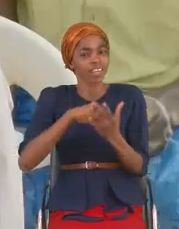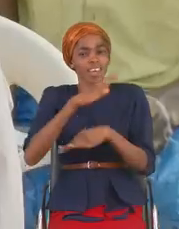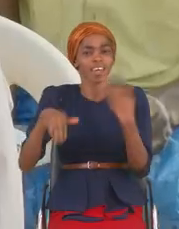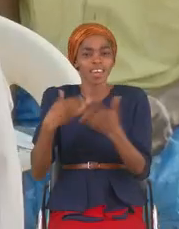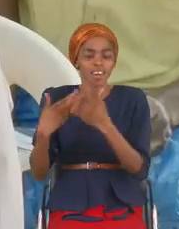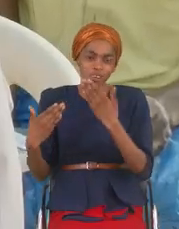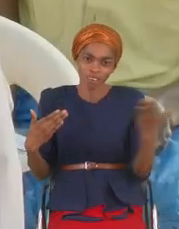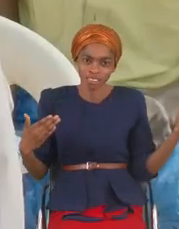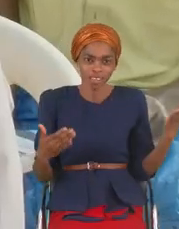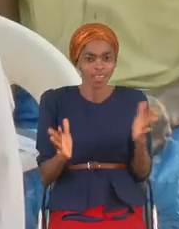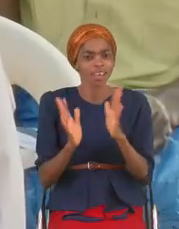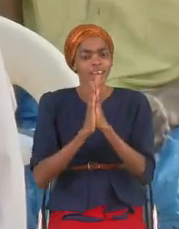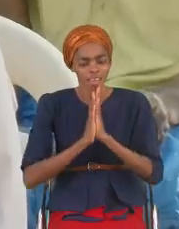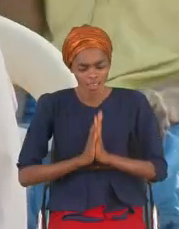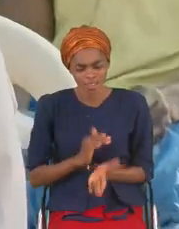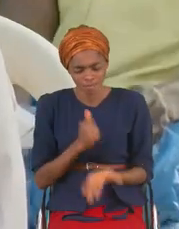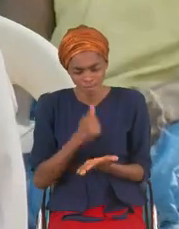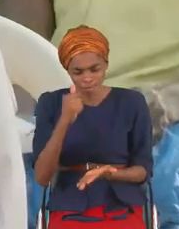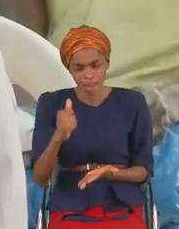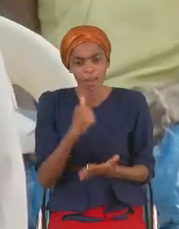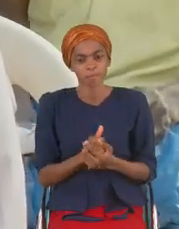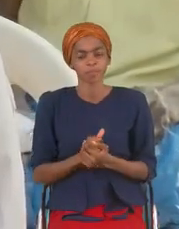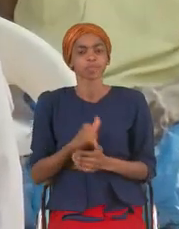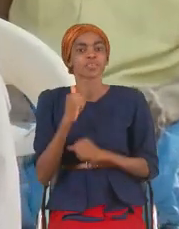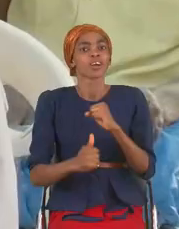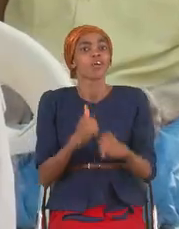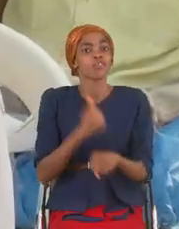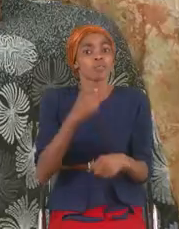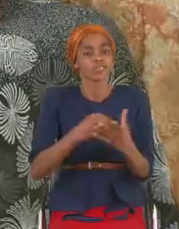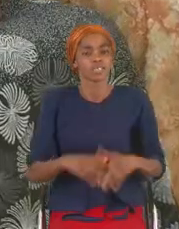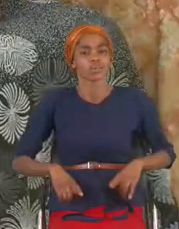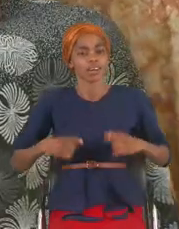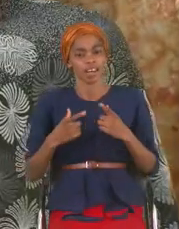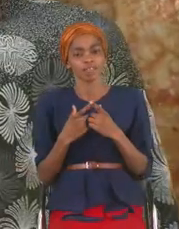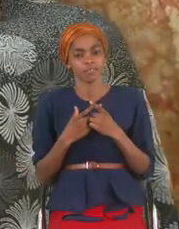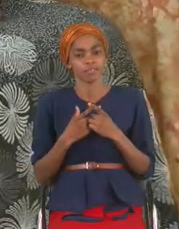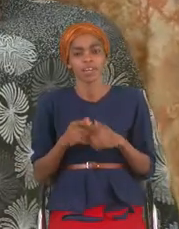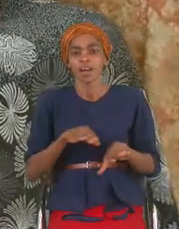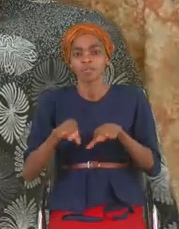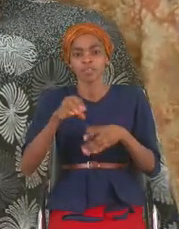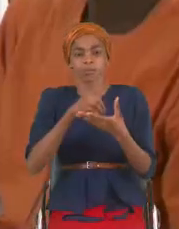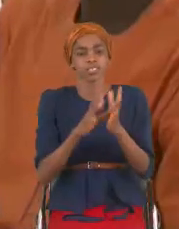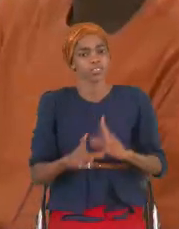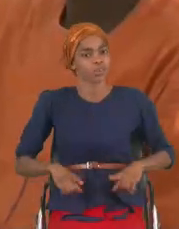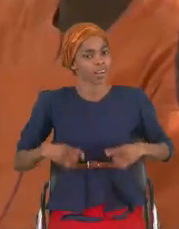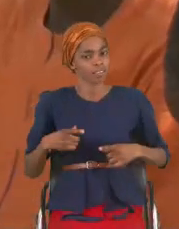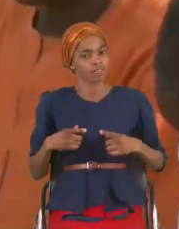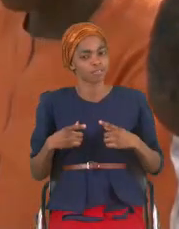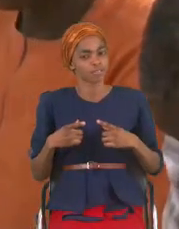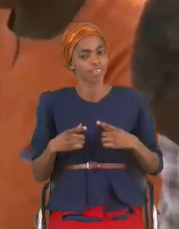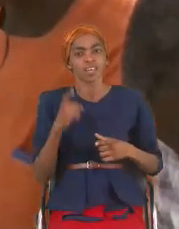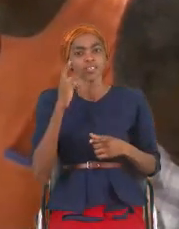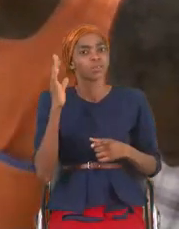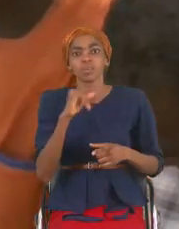understanding in all things. Confirmation in your life. Performance in your life. You'll